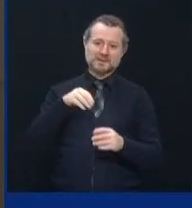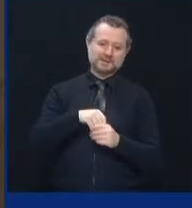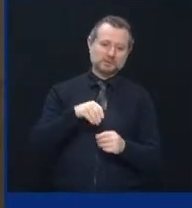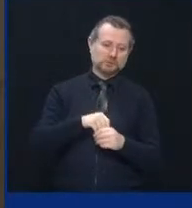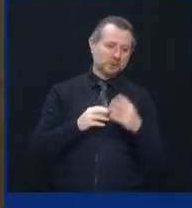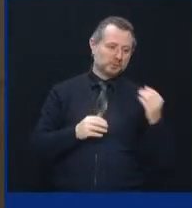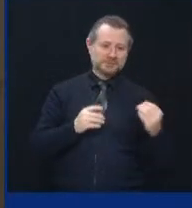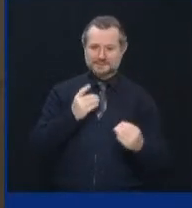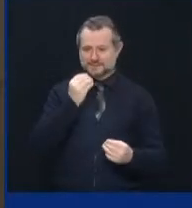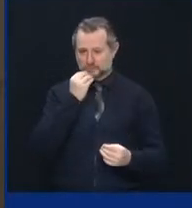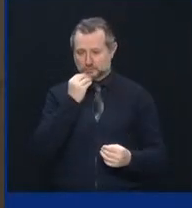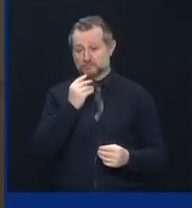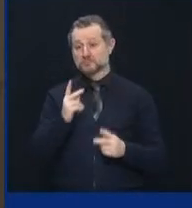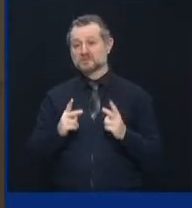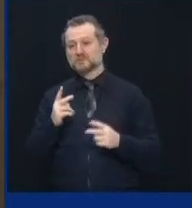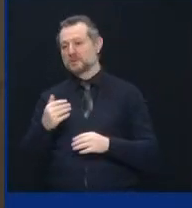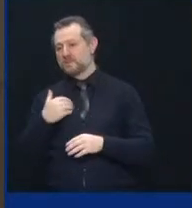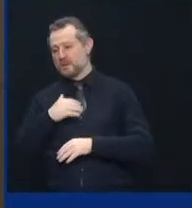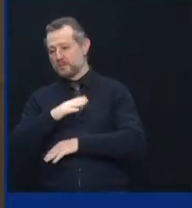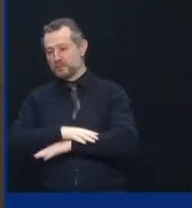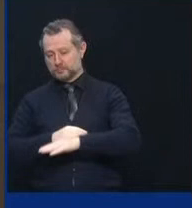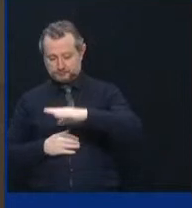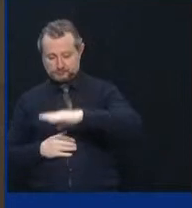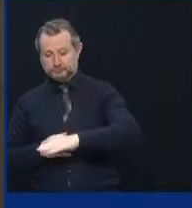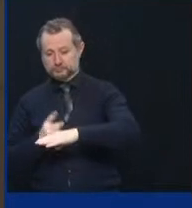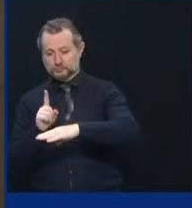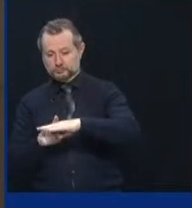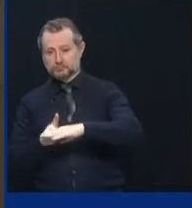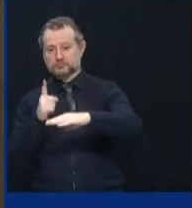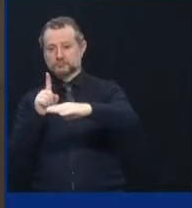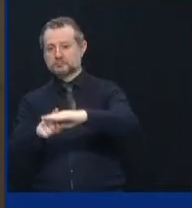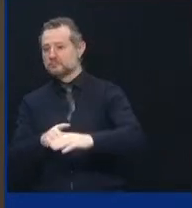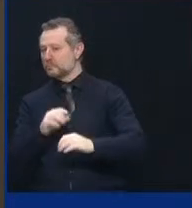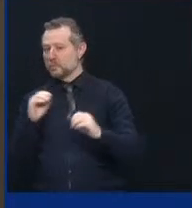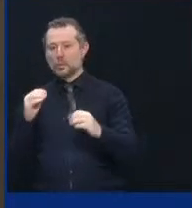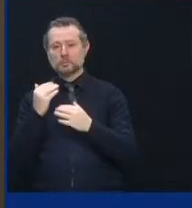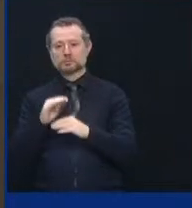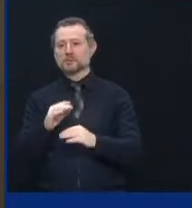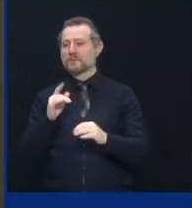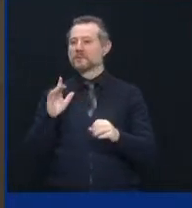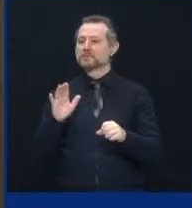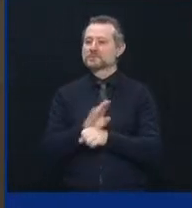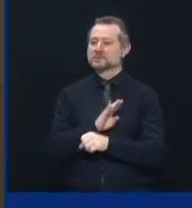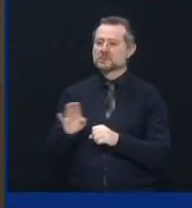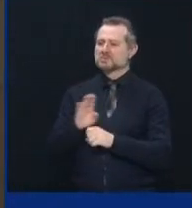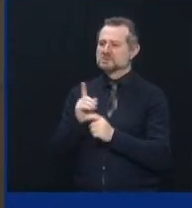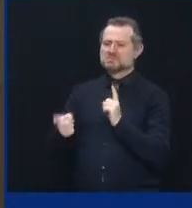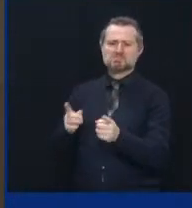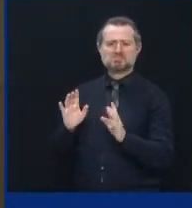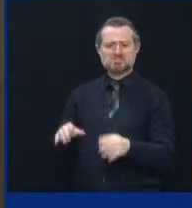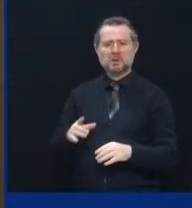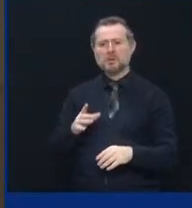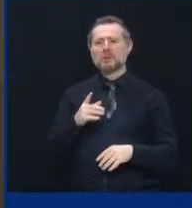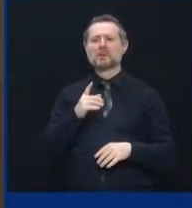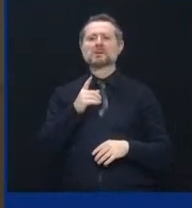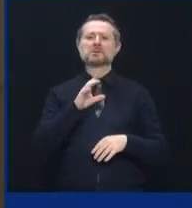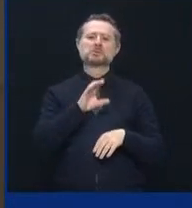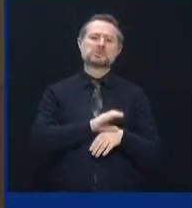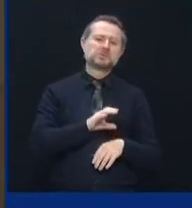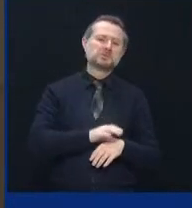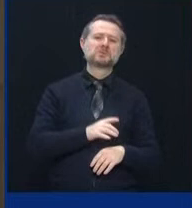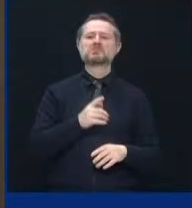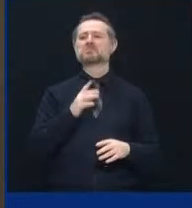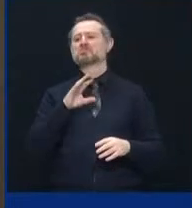table. There's no restrictions on businesses in terms of houses of worship, a 50% maximum